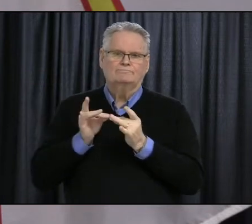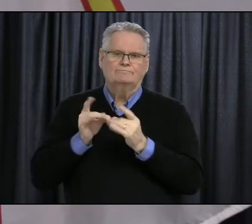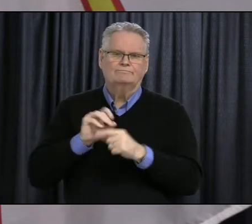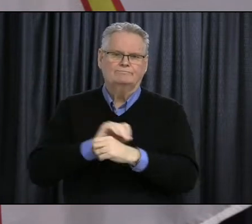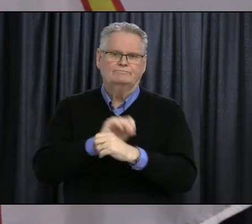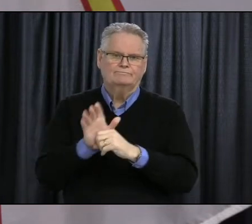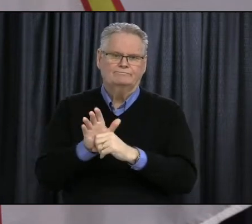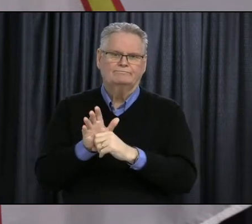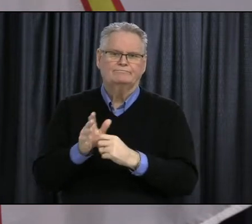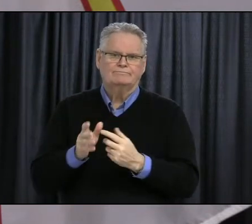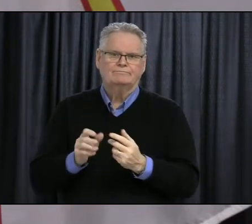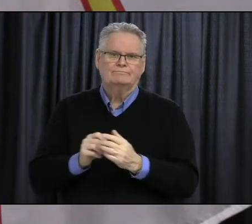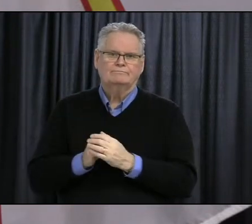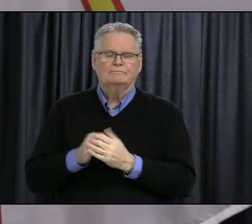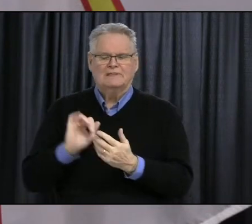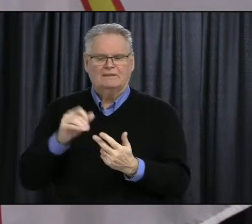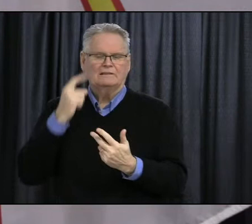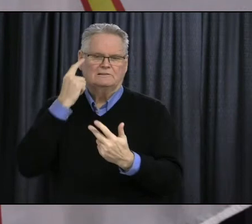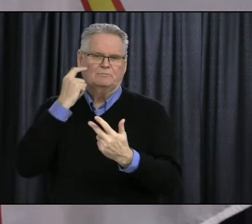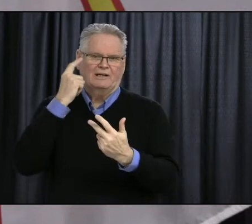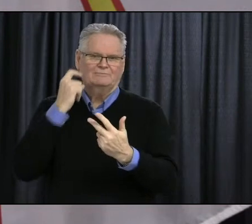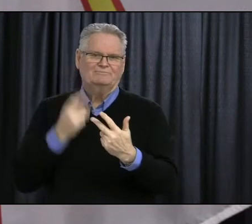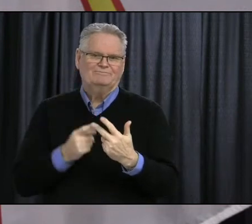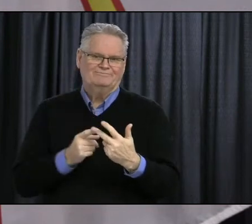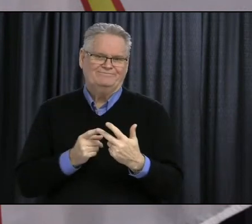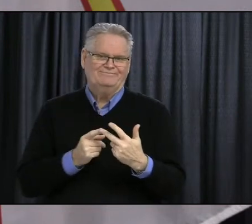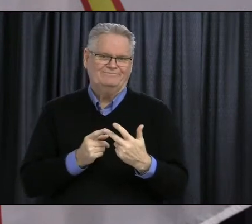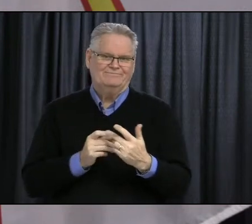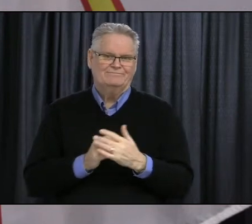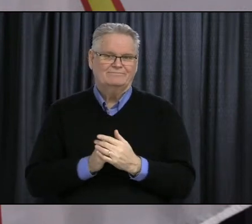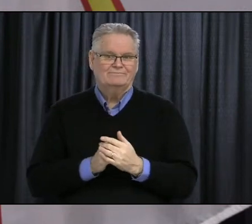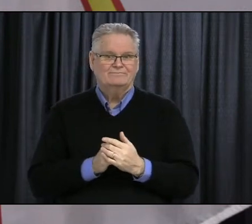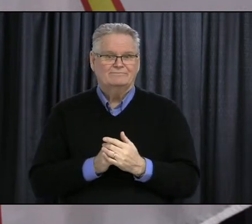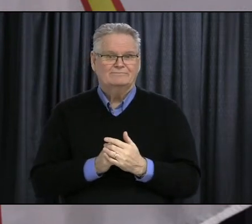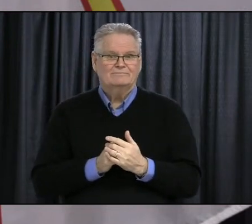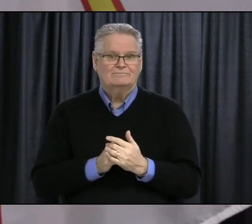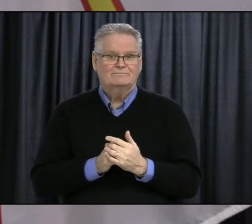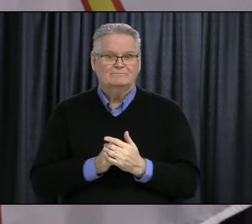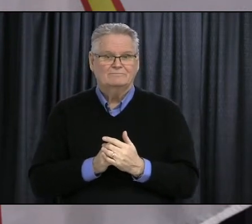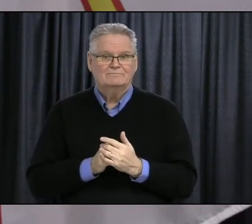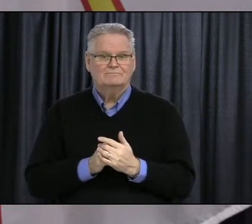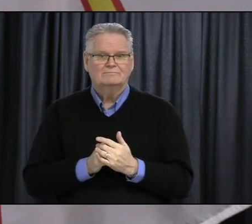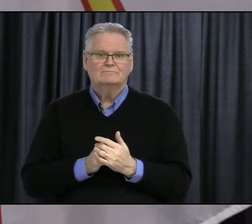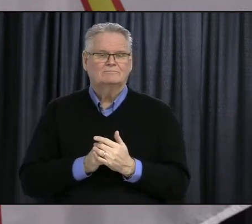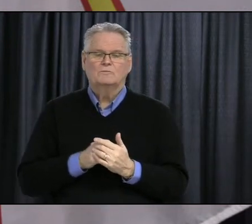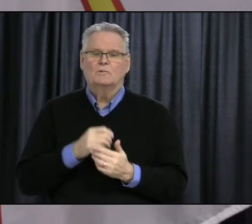medical history at all, but so it just depends on the